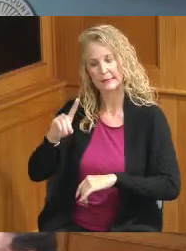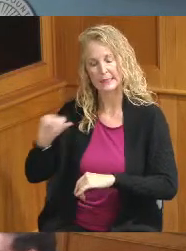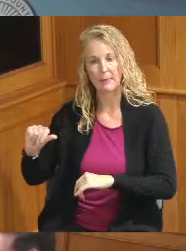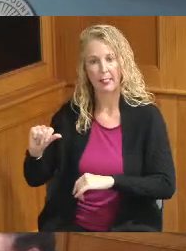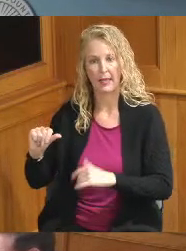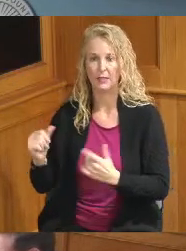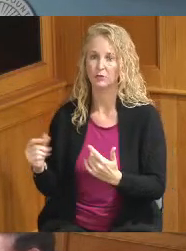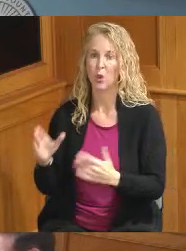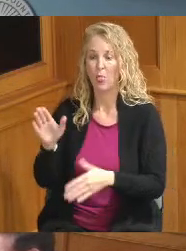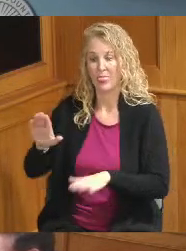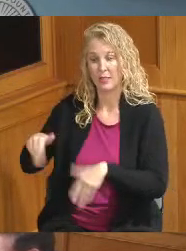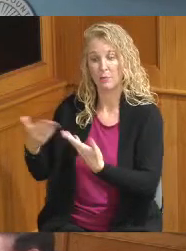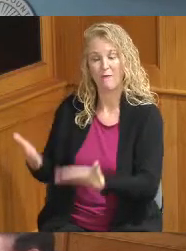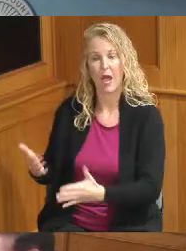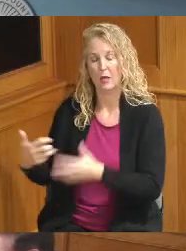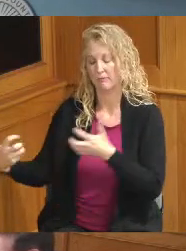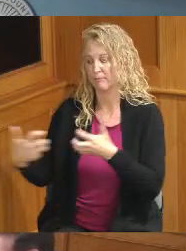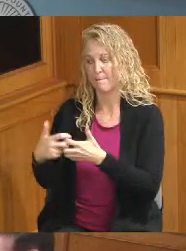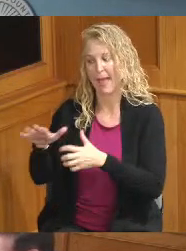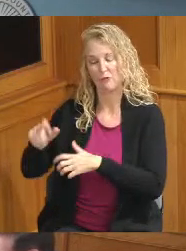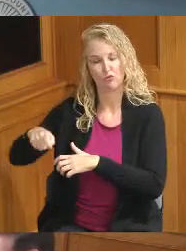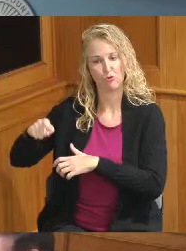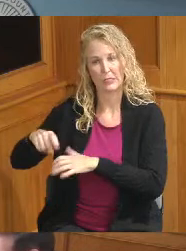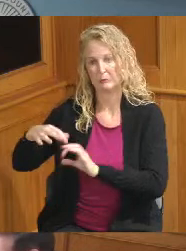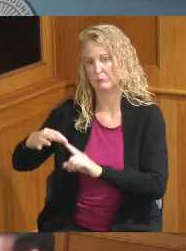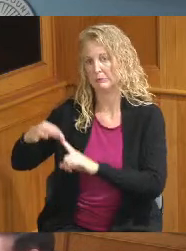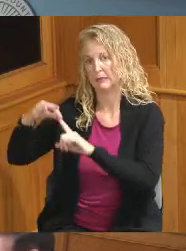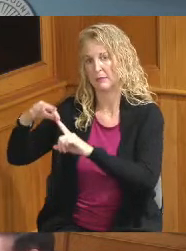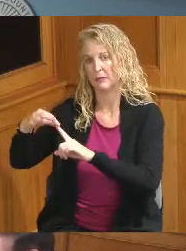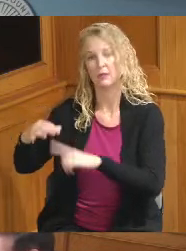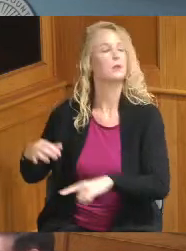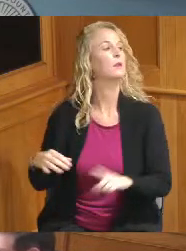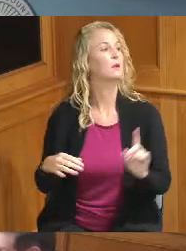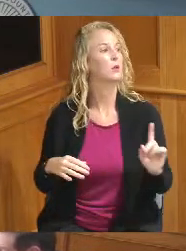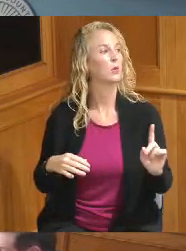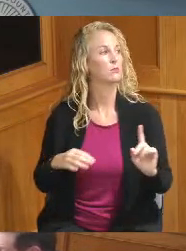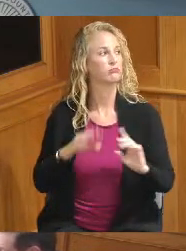to meet their needs uniquely. Yes. Mm-hmm. Is that mine?